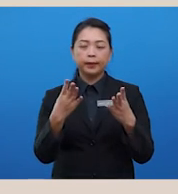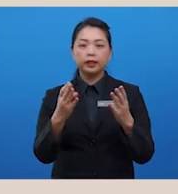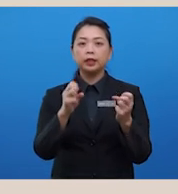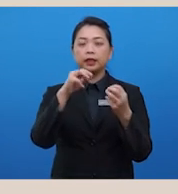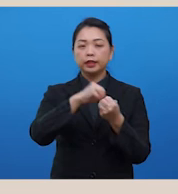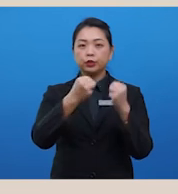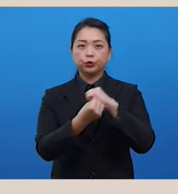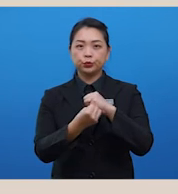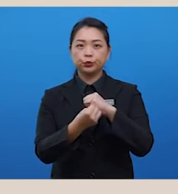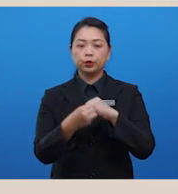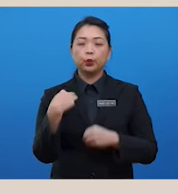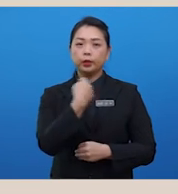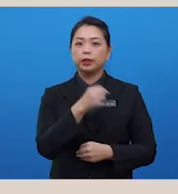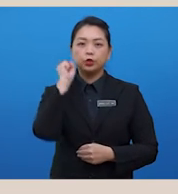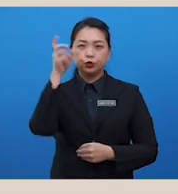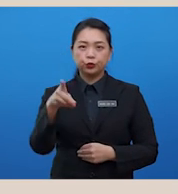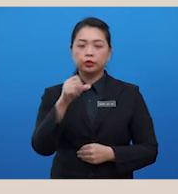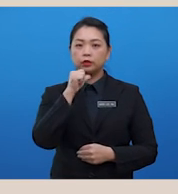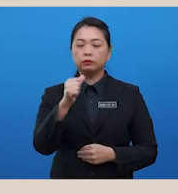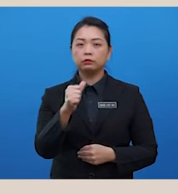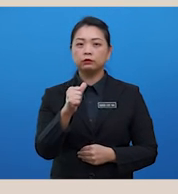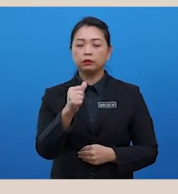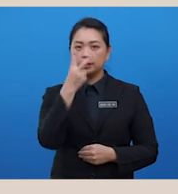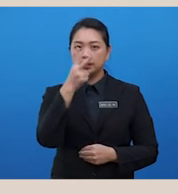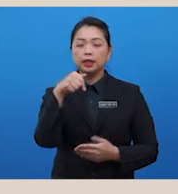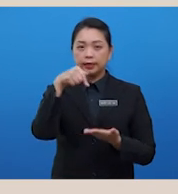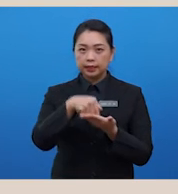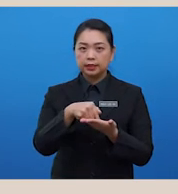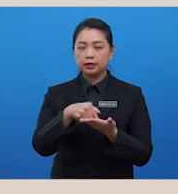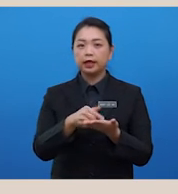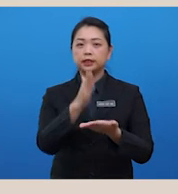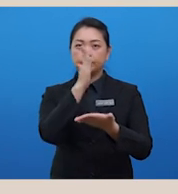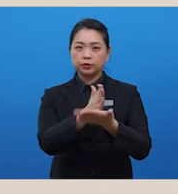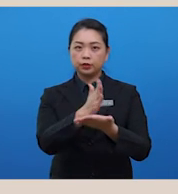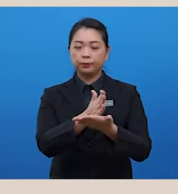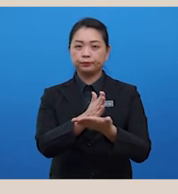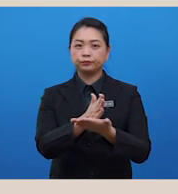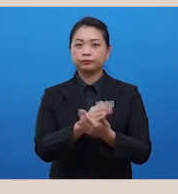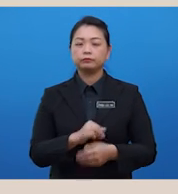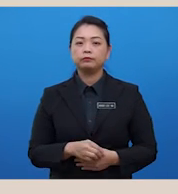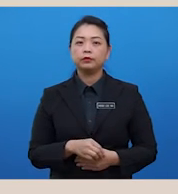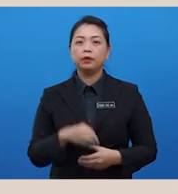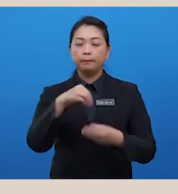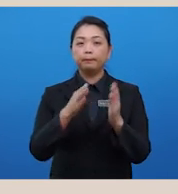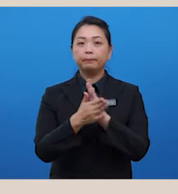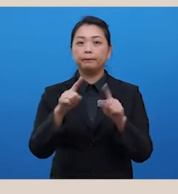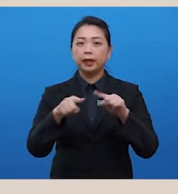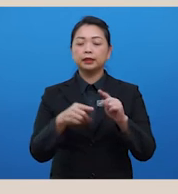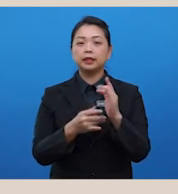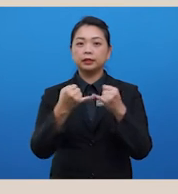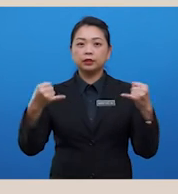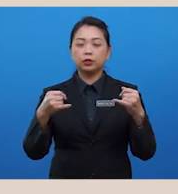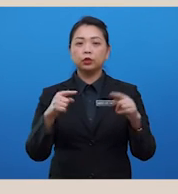We should not see these issues as roadblocks in our way, but as hurdles that can be